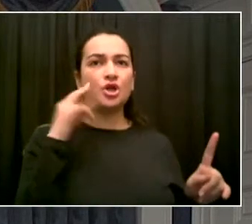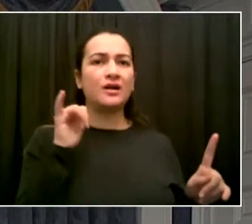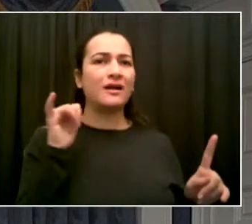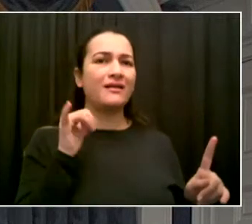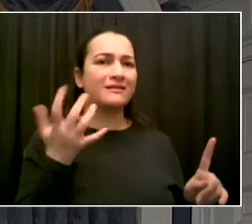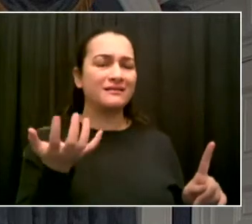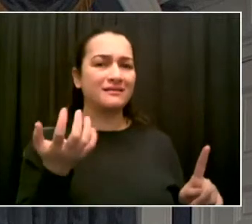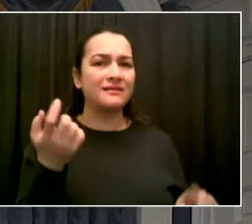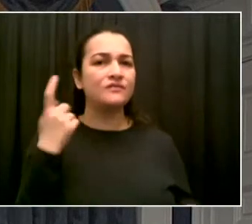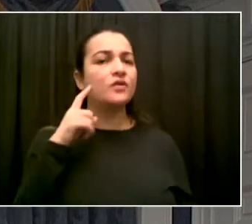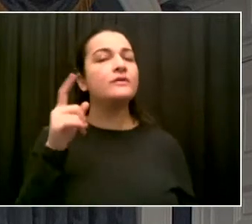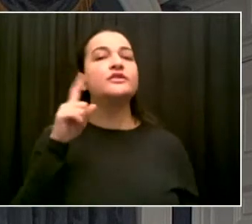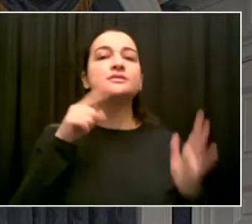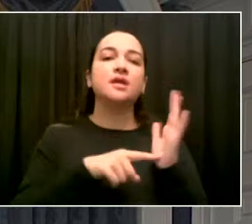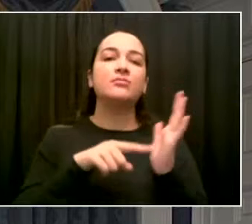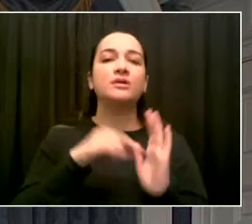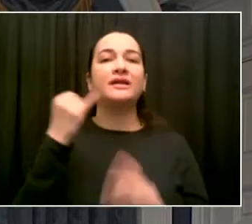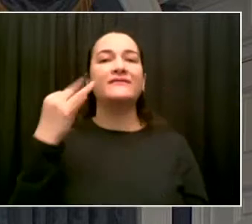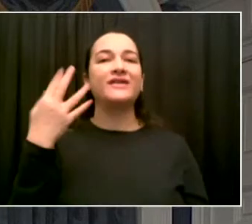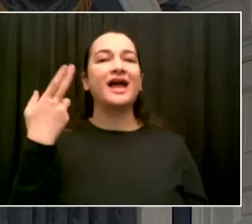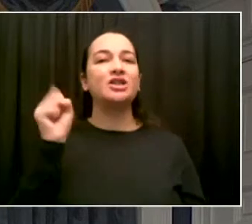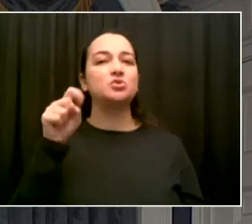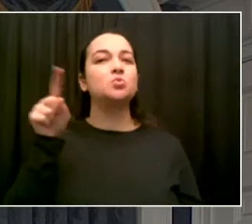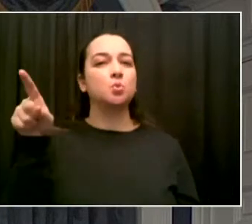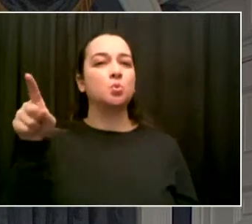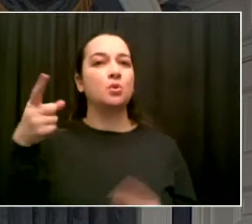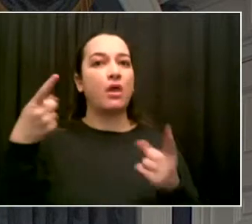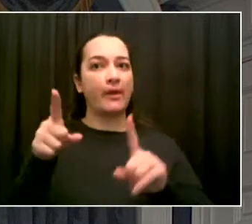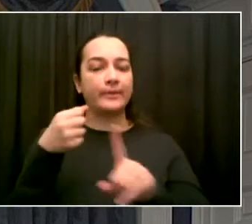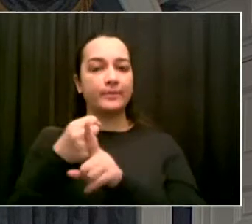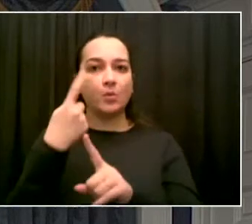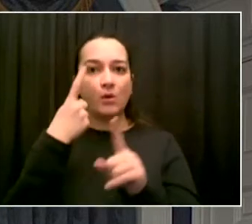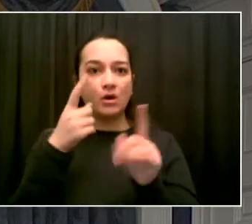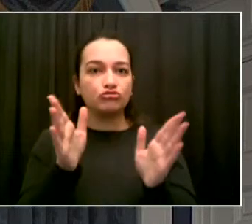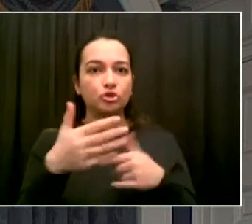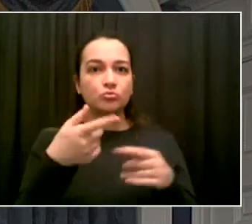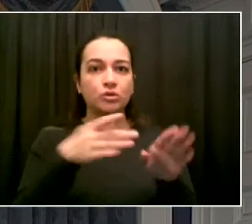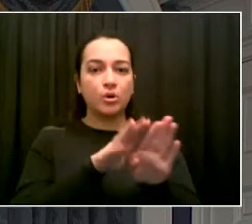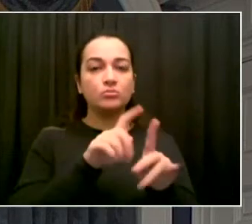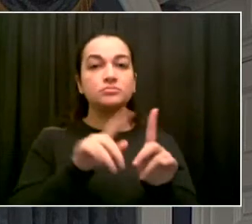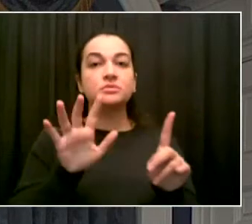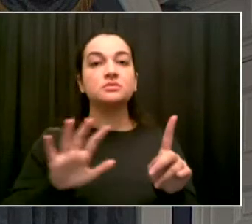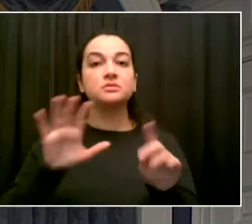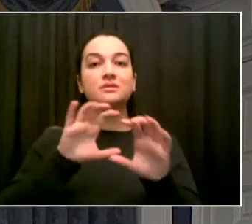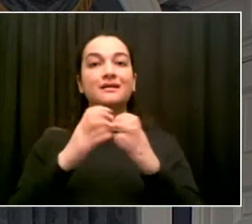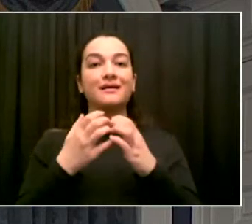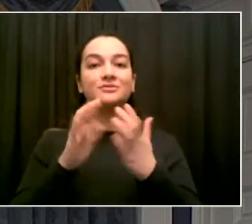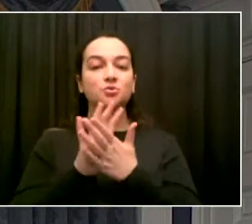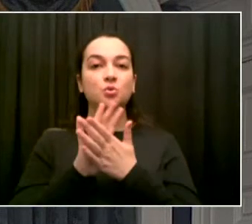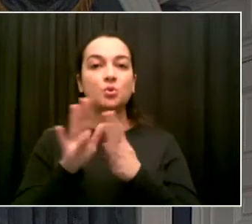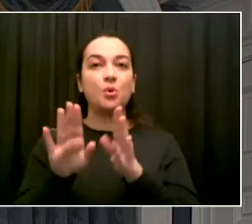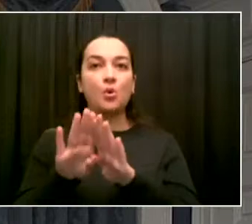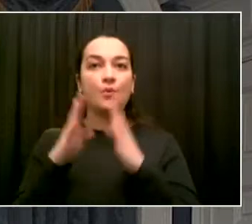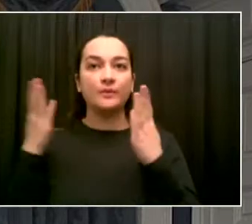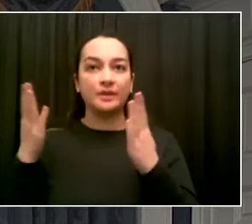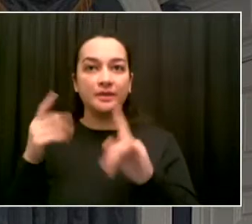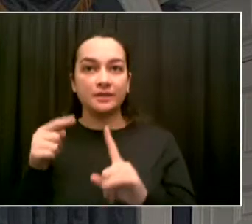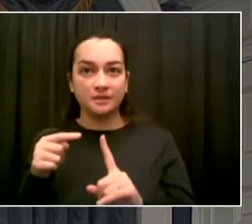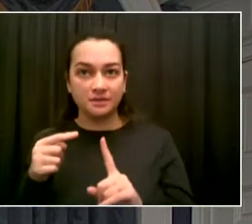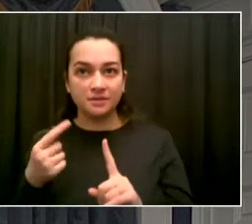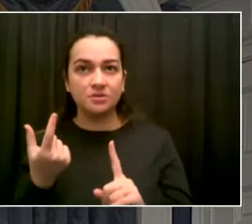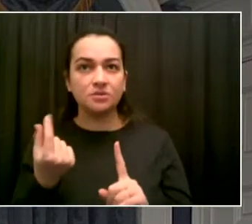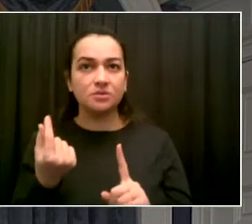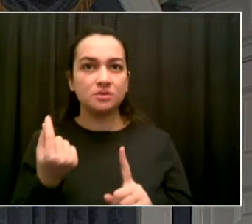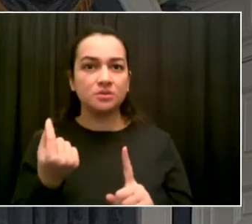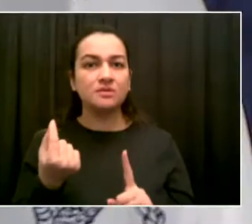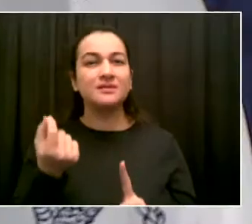that a student is in, would be shut down, have to quarantine? Catherine, I'll turn to Dr. Varma, but just want to make sure I understand. When